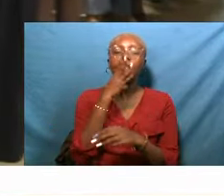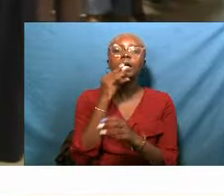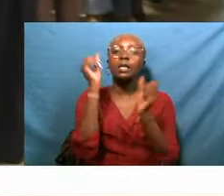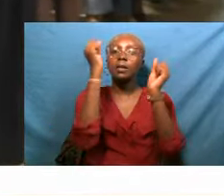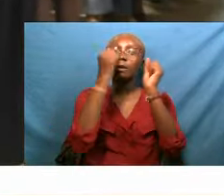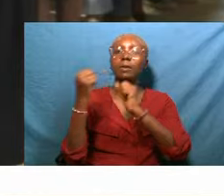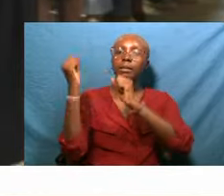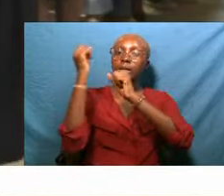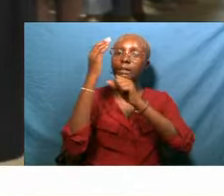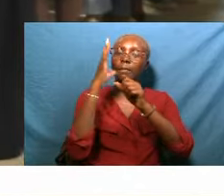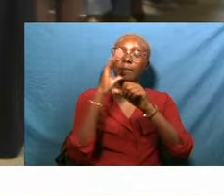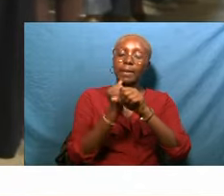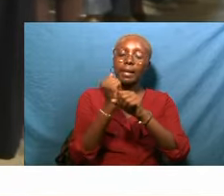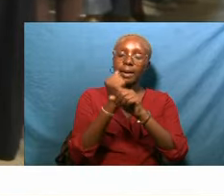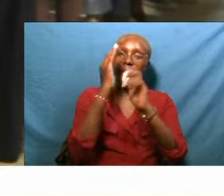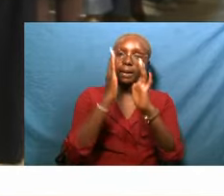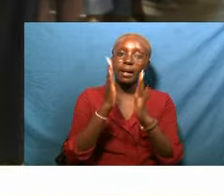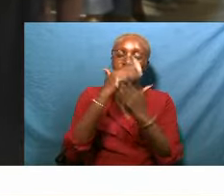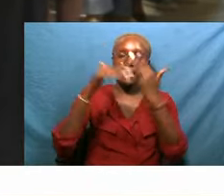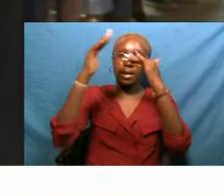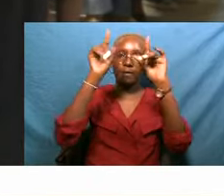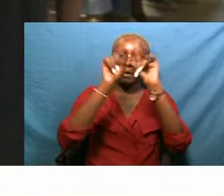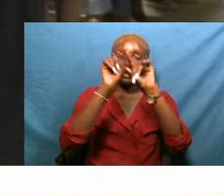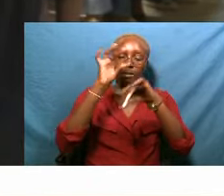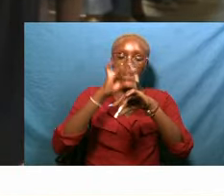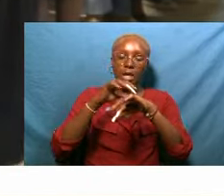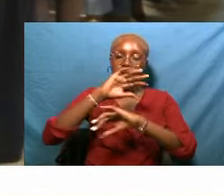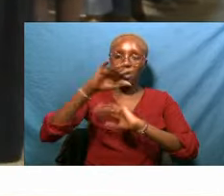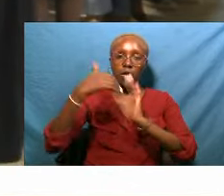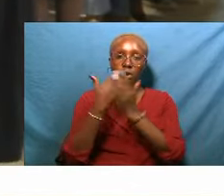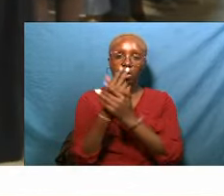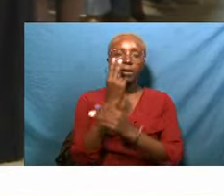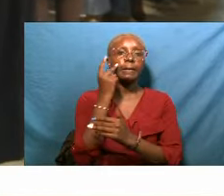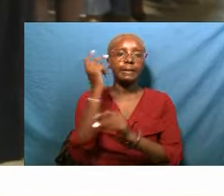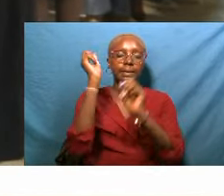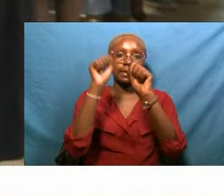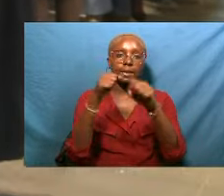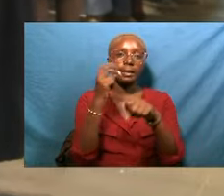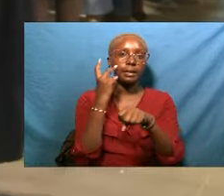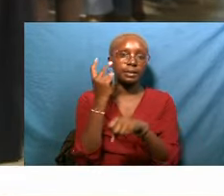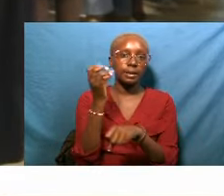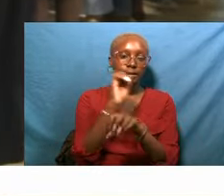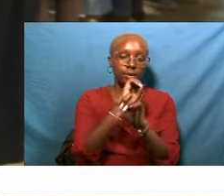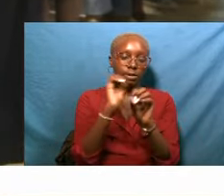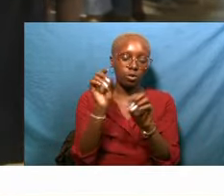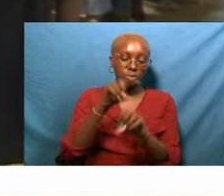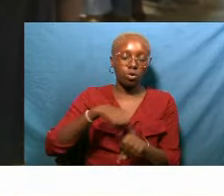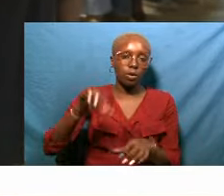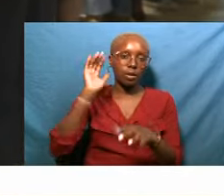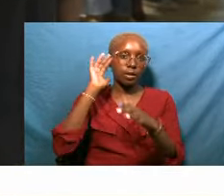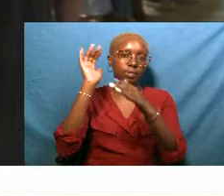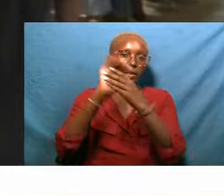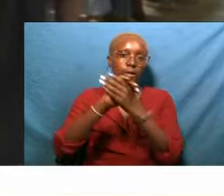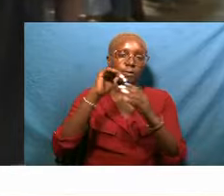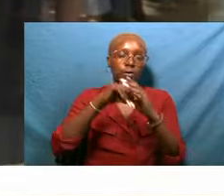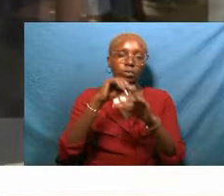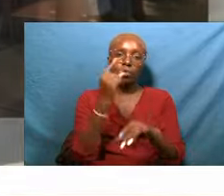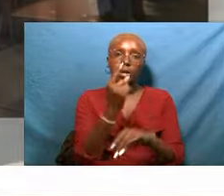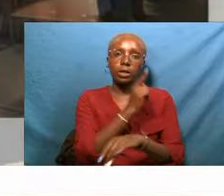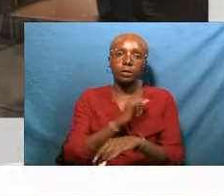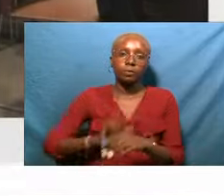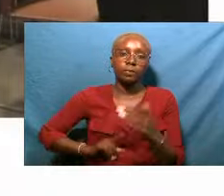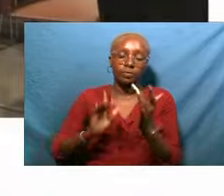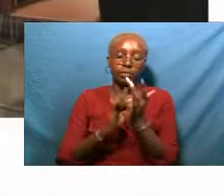earth, of all that is seen and unseen. We believe in one Lord Jesus Christ, the only Son of